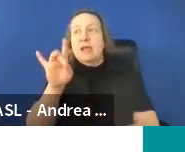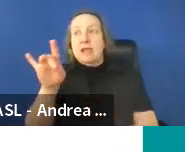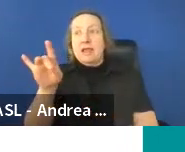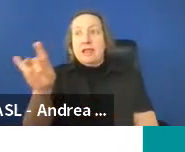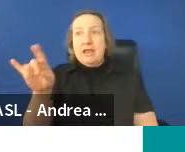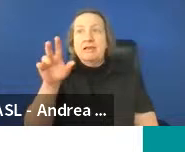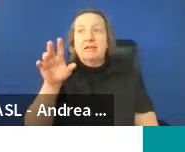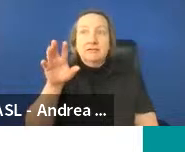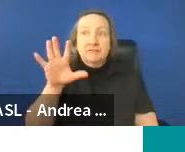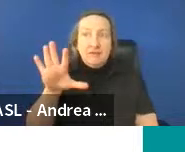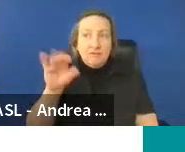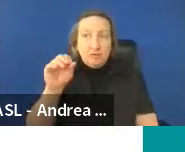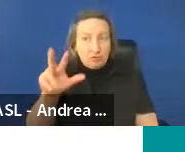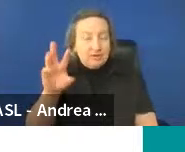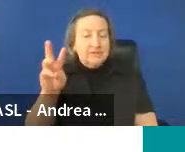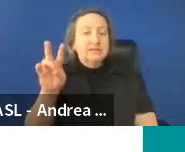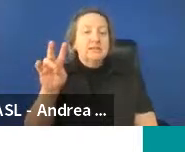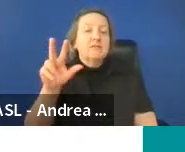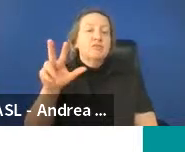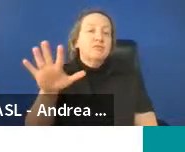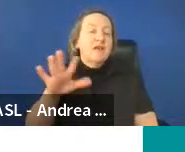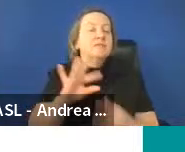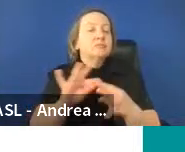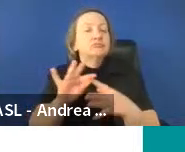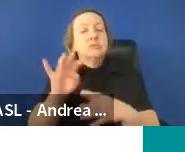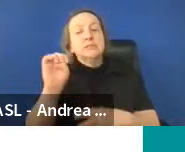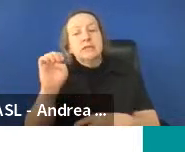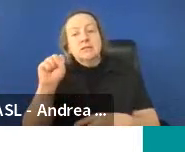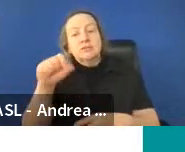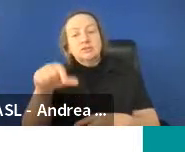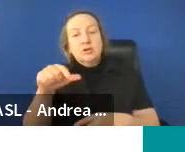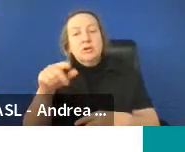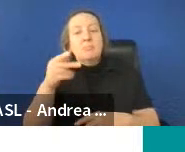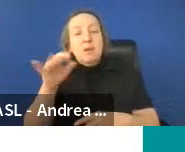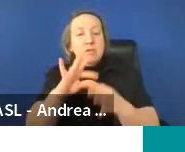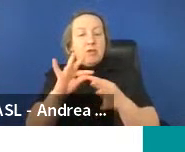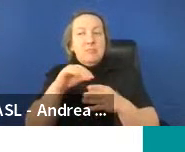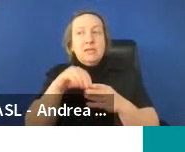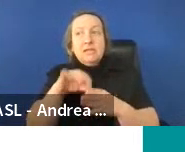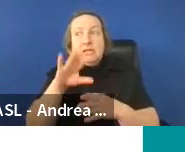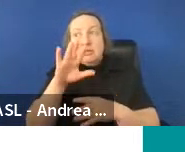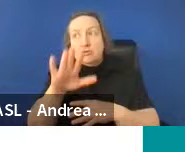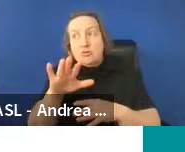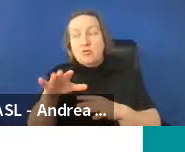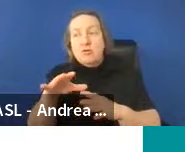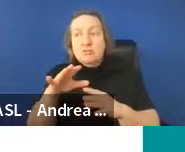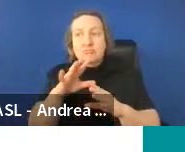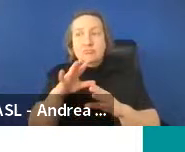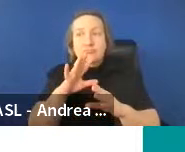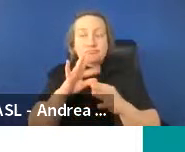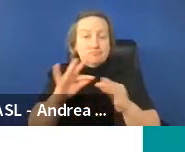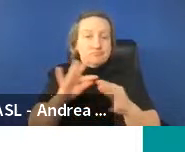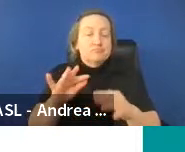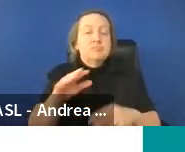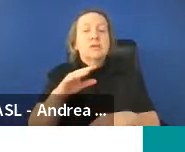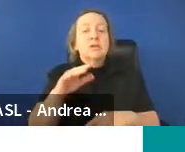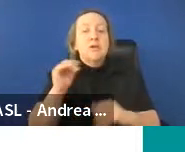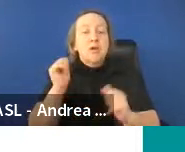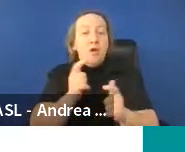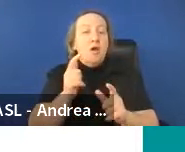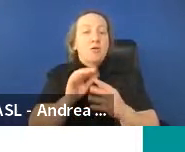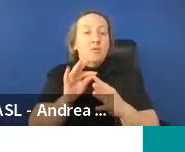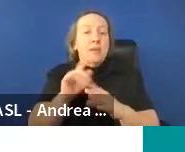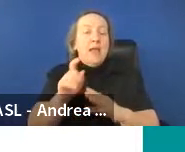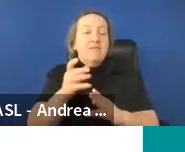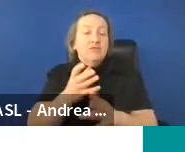888-503-6735 and state ESG Public Comment in your message as an alternative. And then all written comments must be received prior to 48 hours